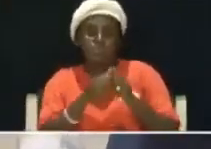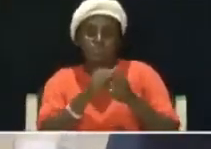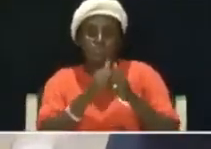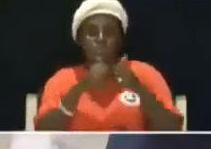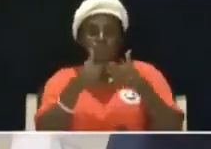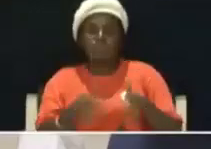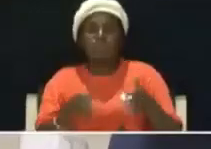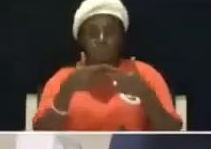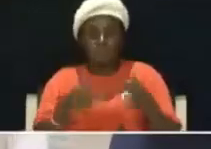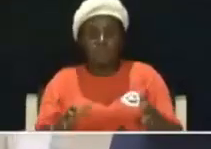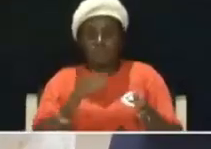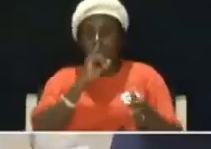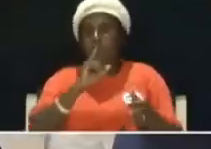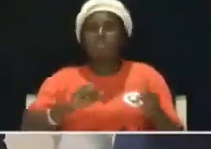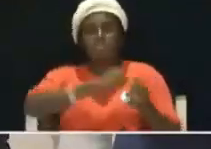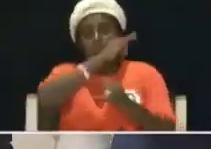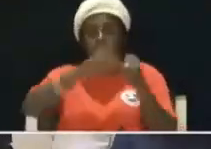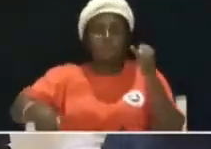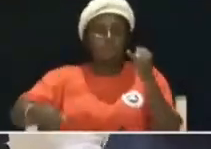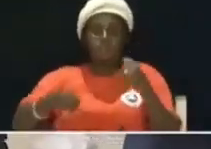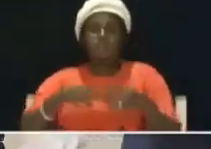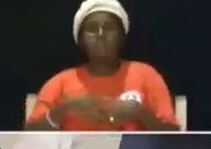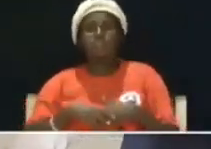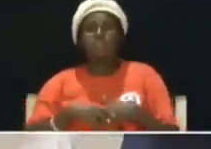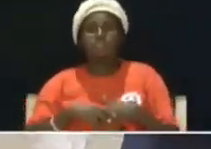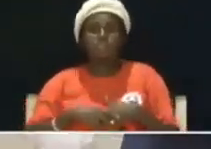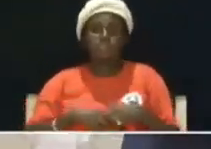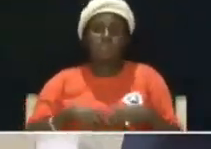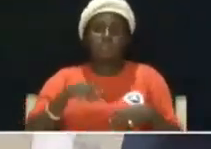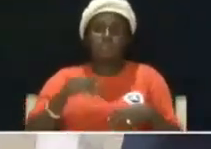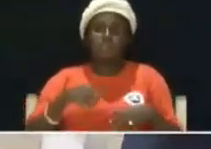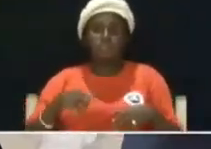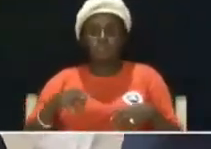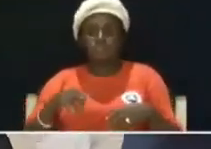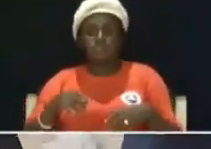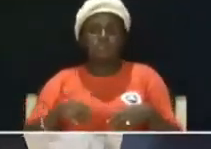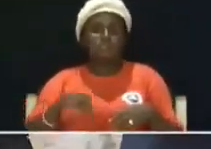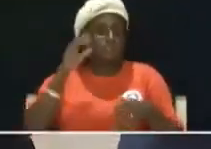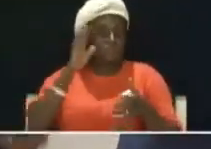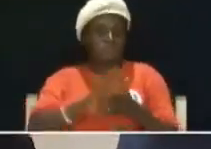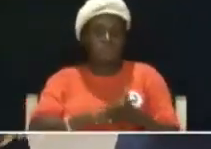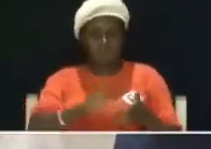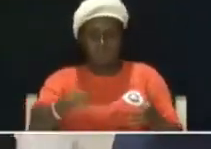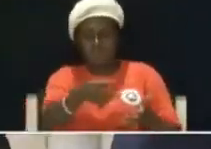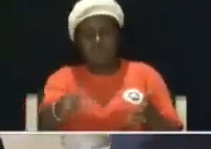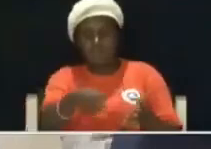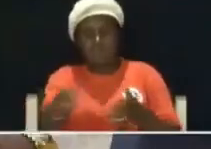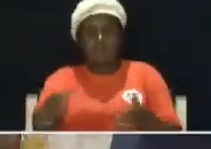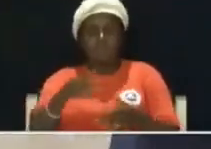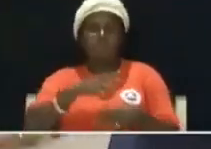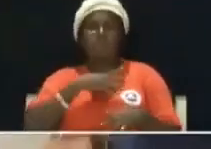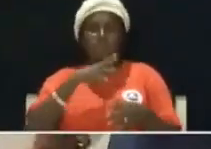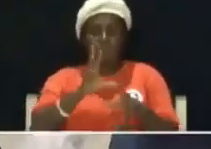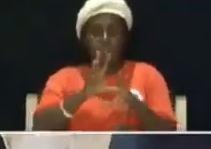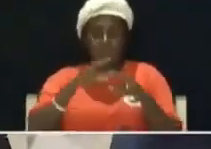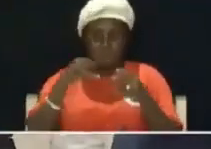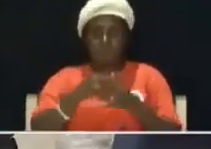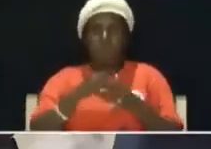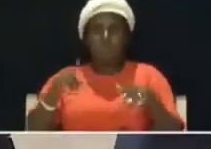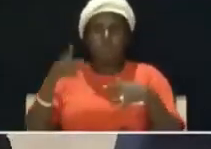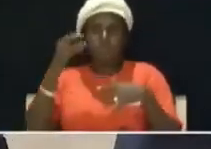miscarriages is over. We claimed it. My wife rolled on the ground. We claimed it. And we went